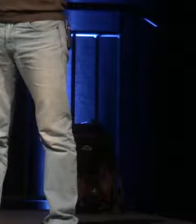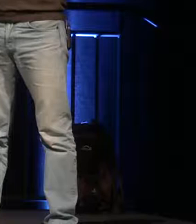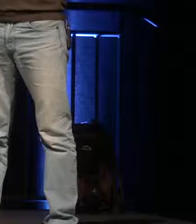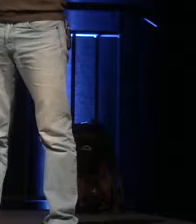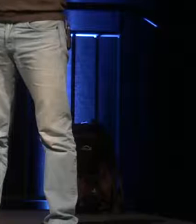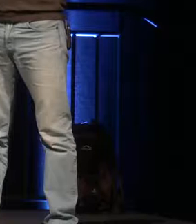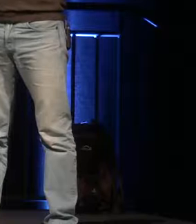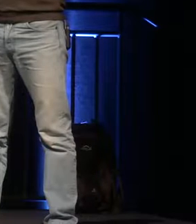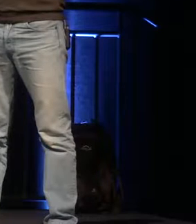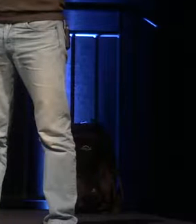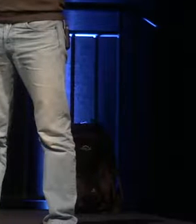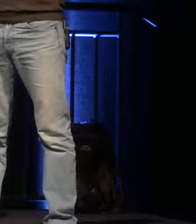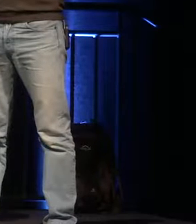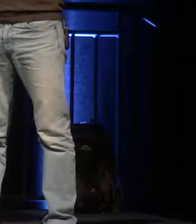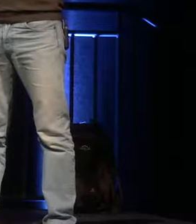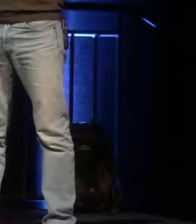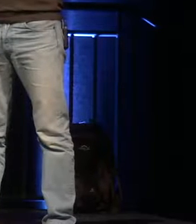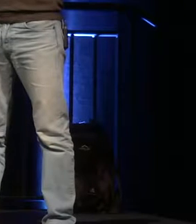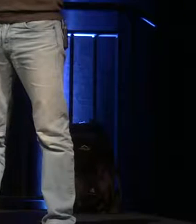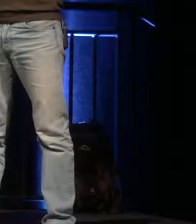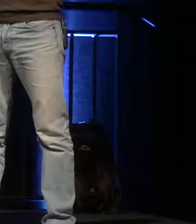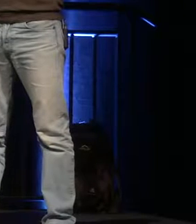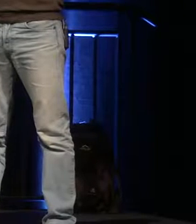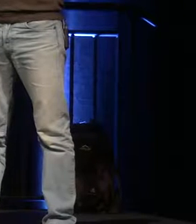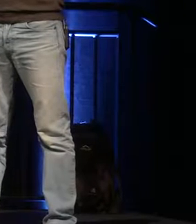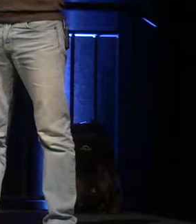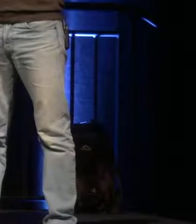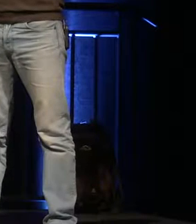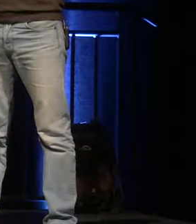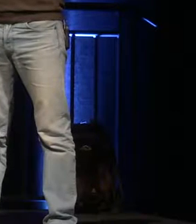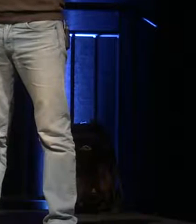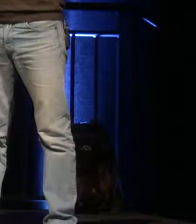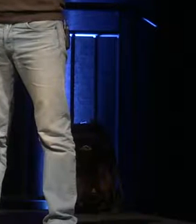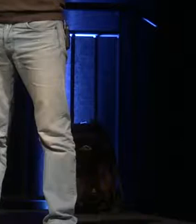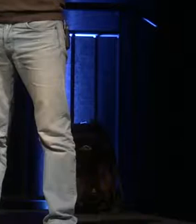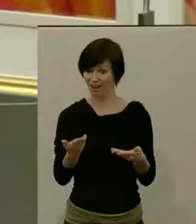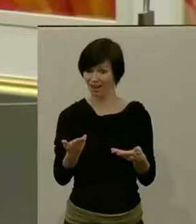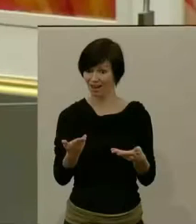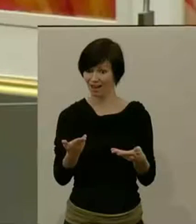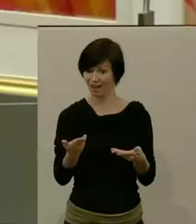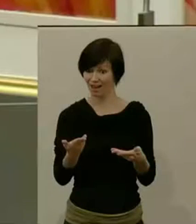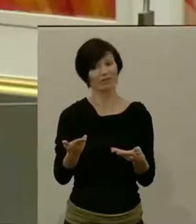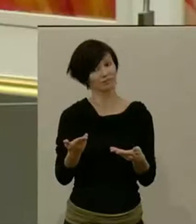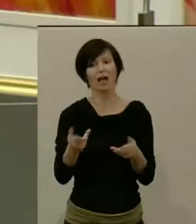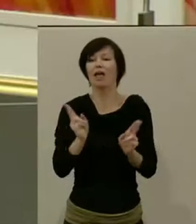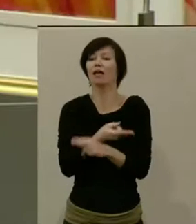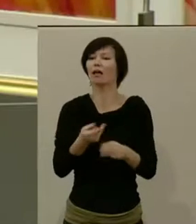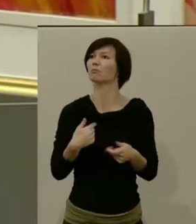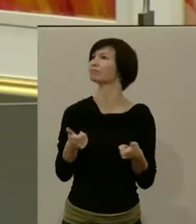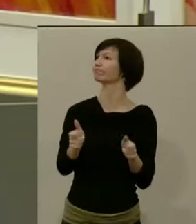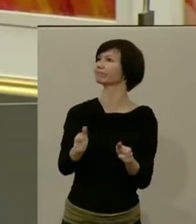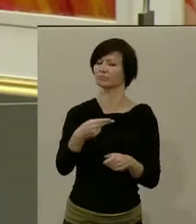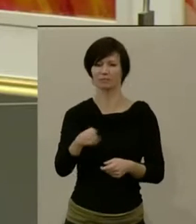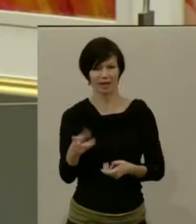going to hear another quote from our minister from his last few days in